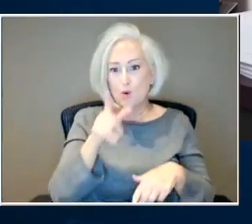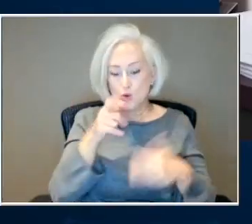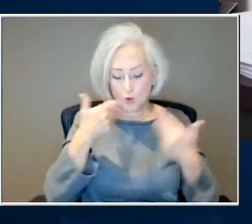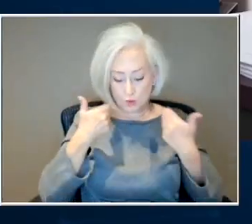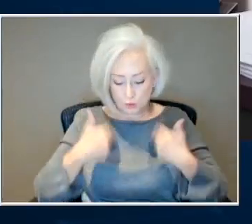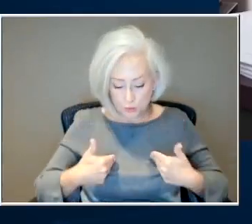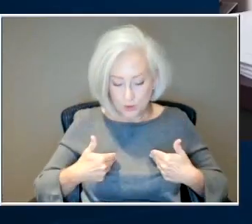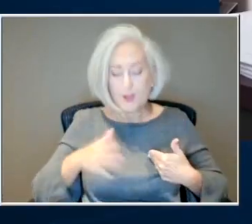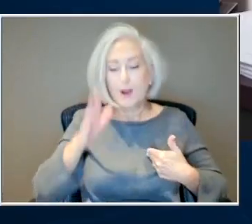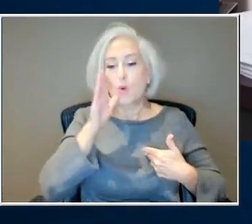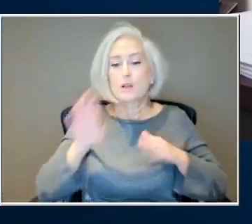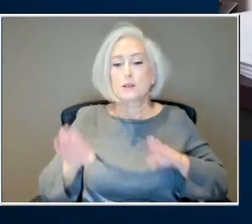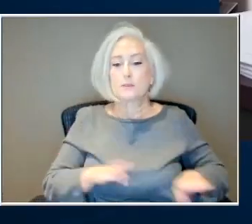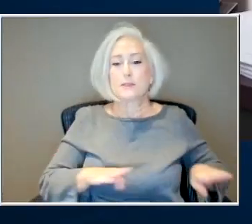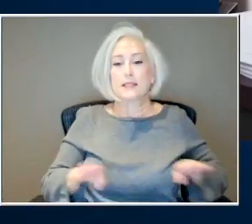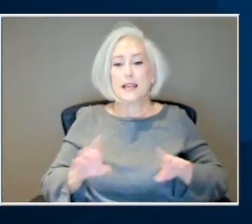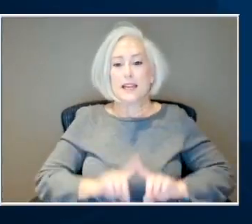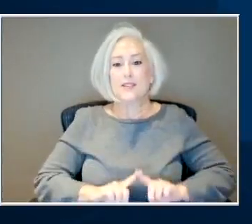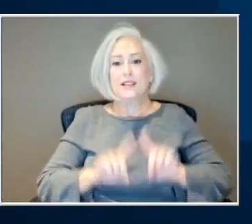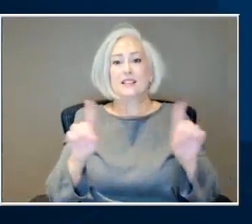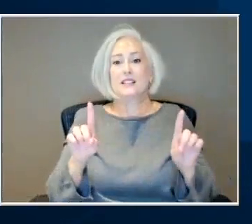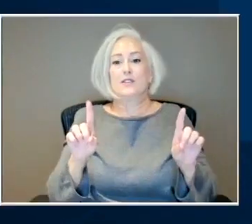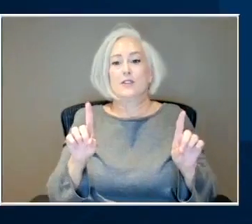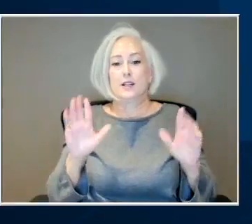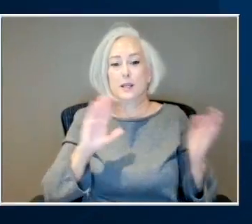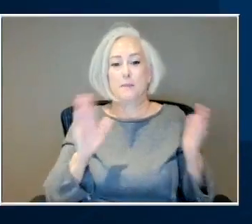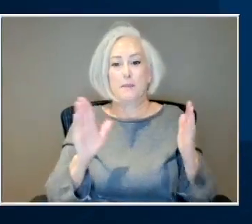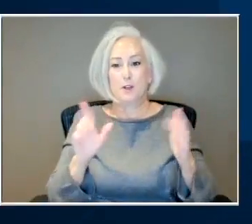when our identity's known.